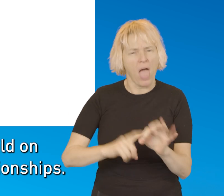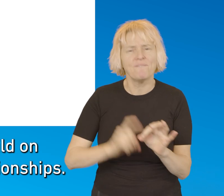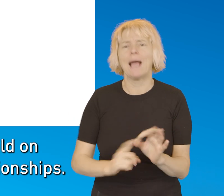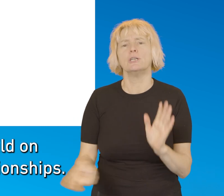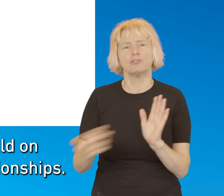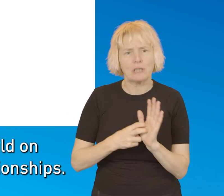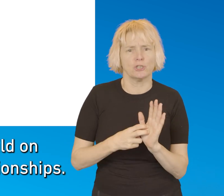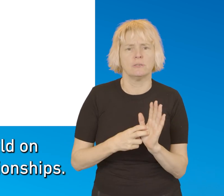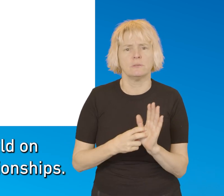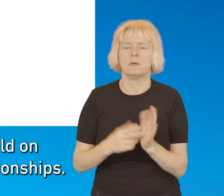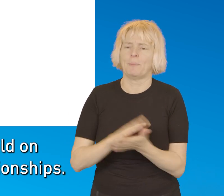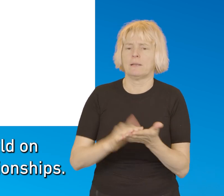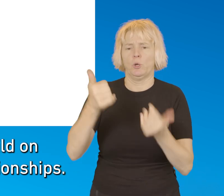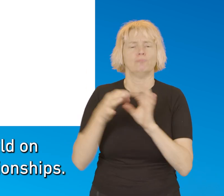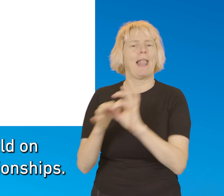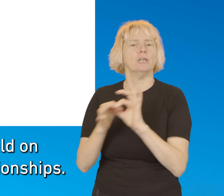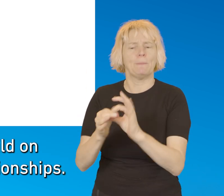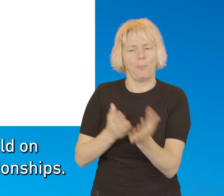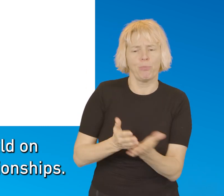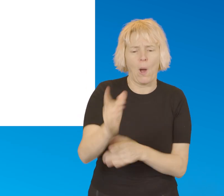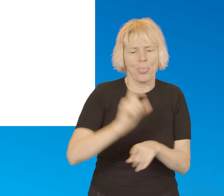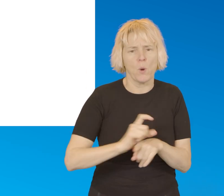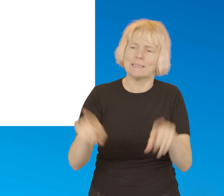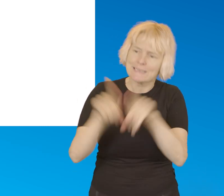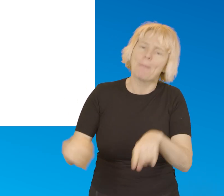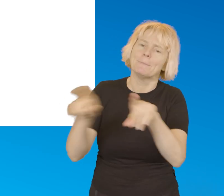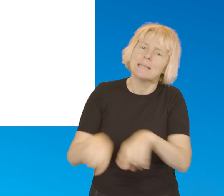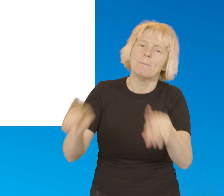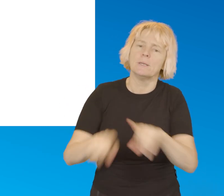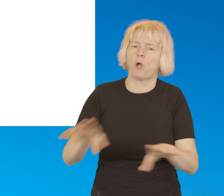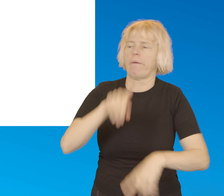used each time to build on good working relationships.